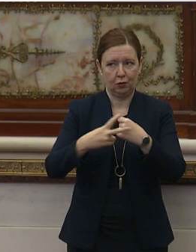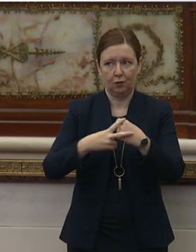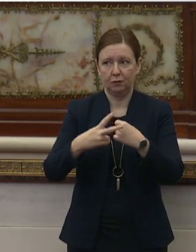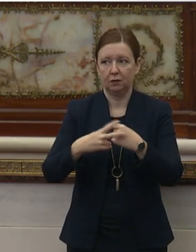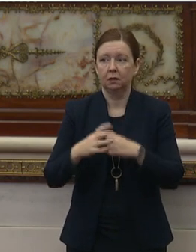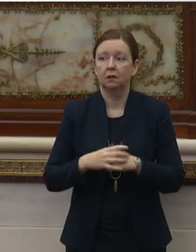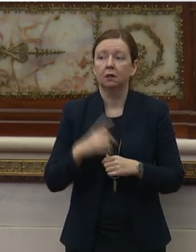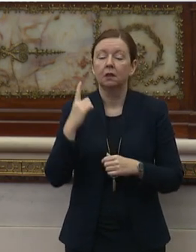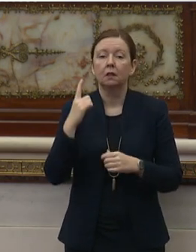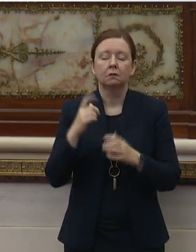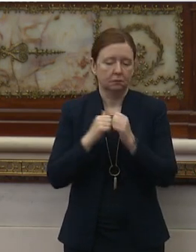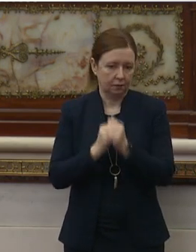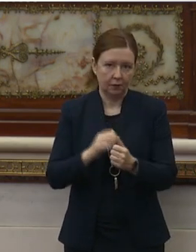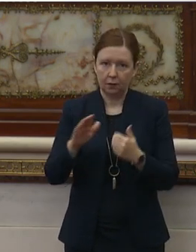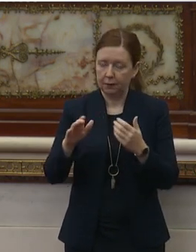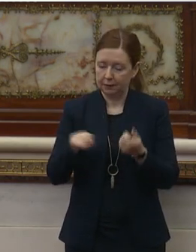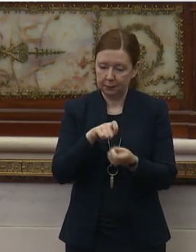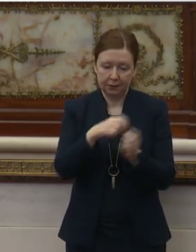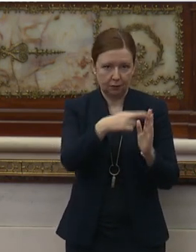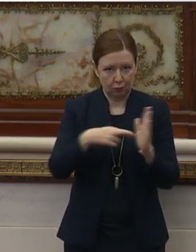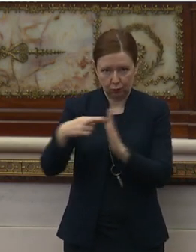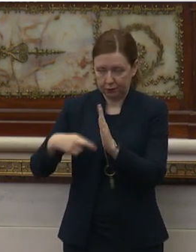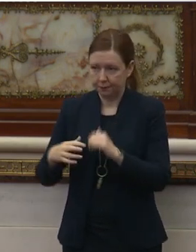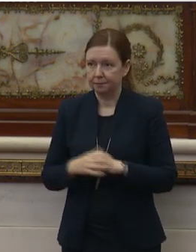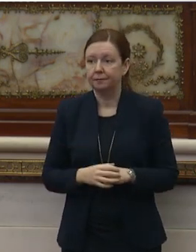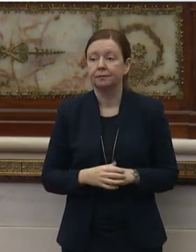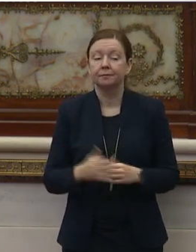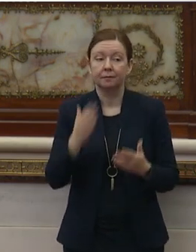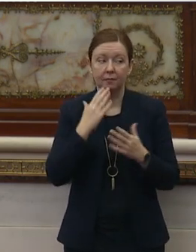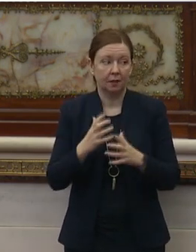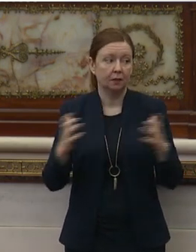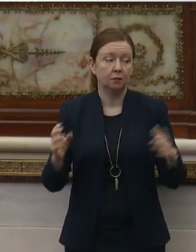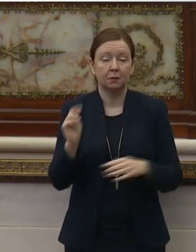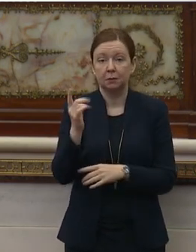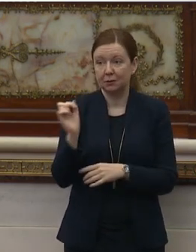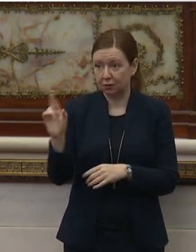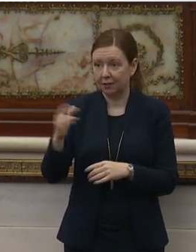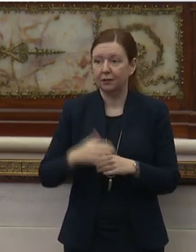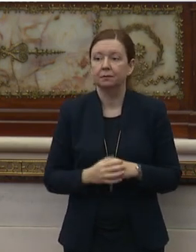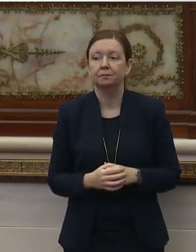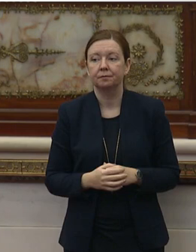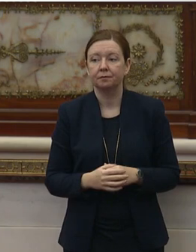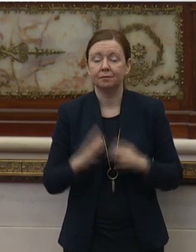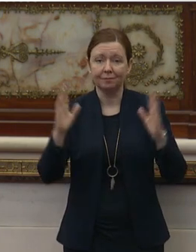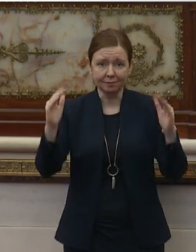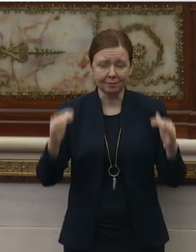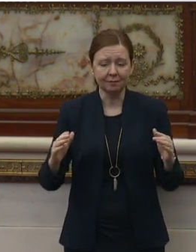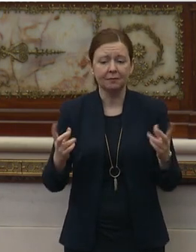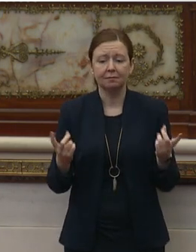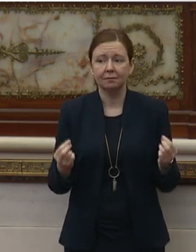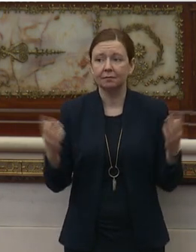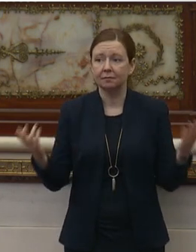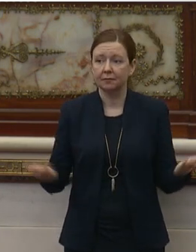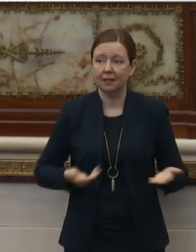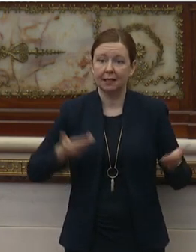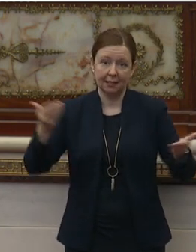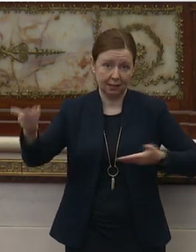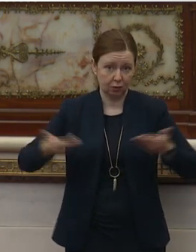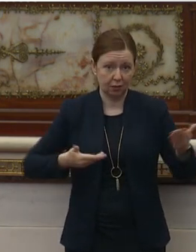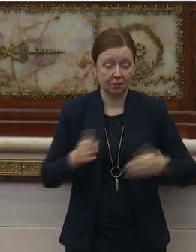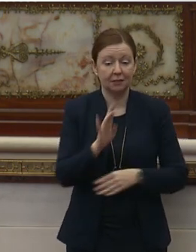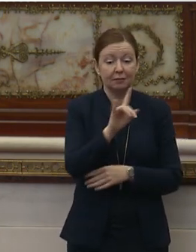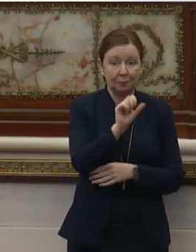all under certain terms and conditions. Thank you very much, Mr. Decker. And our next order of business is the introduction of bills